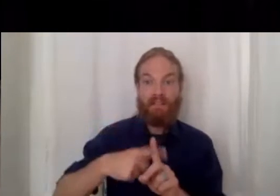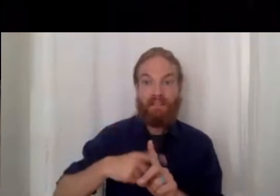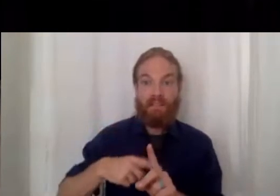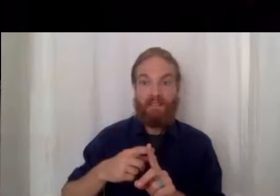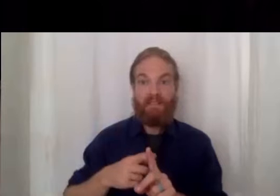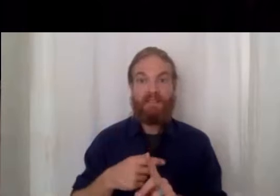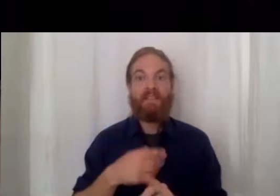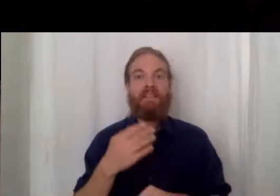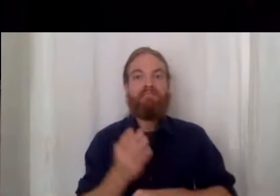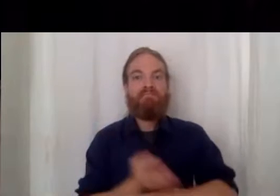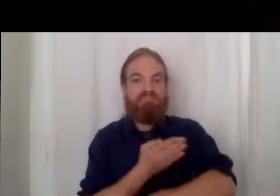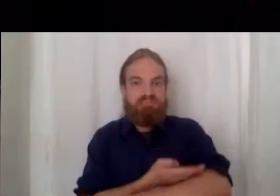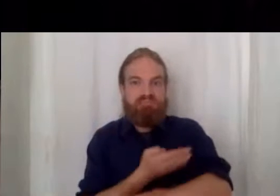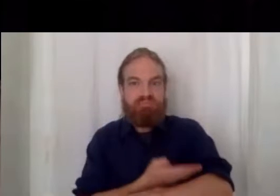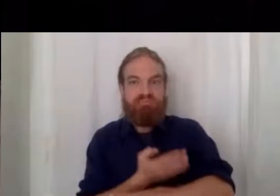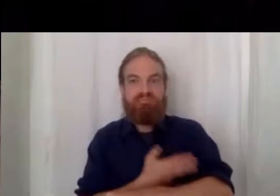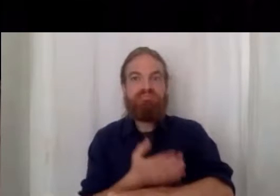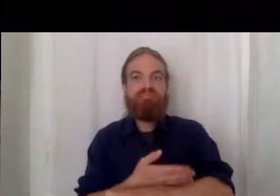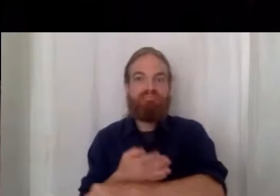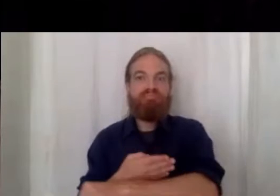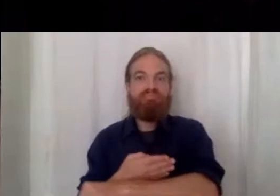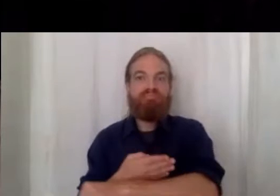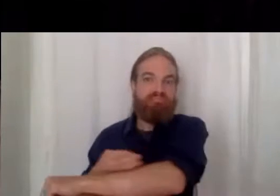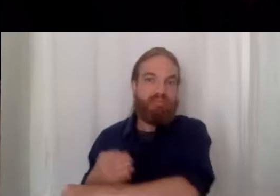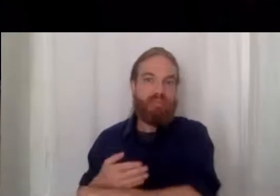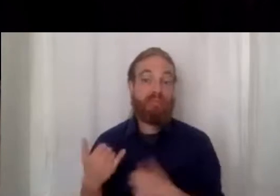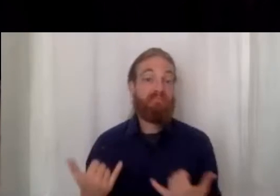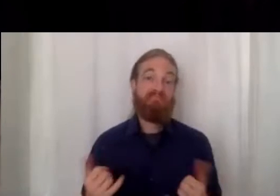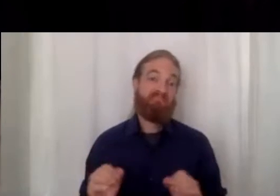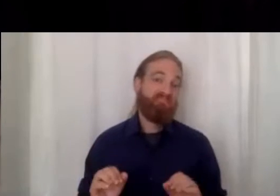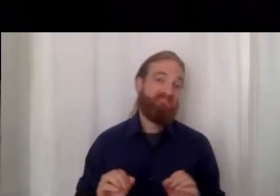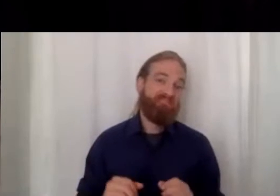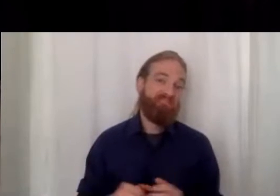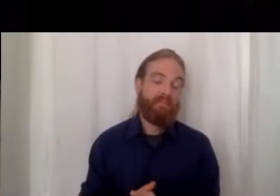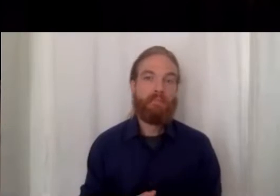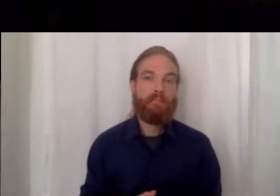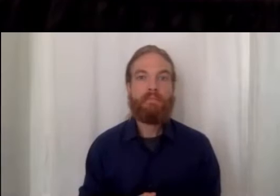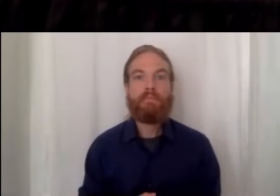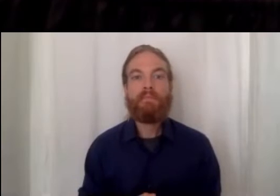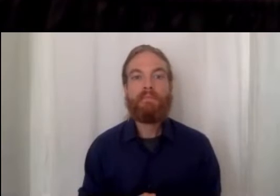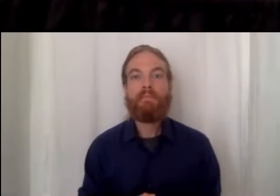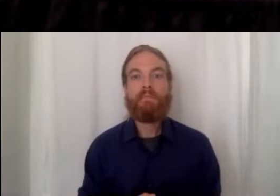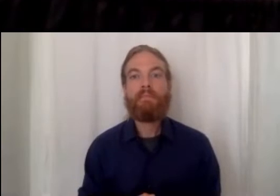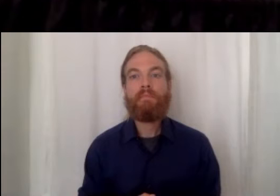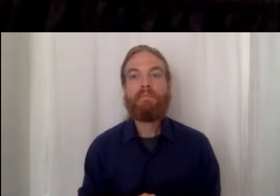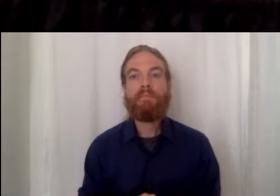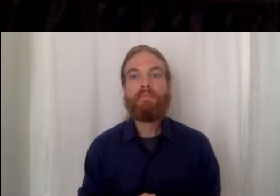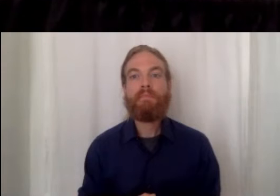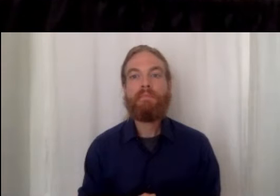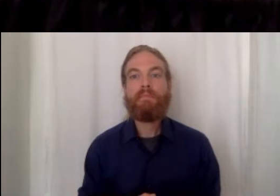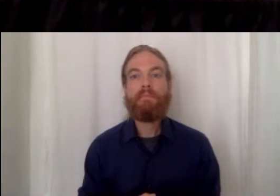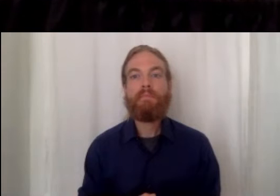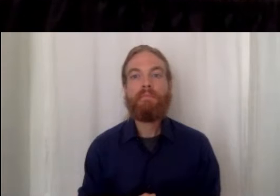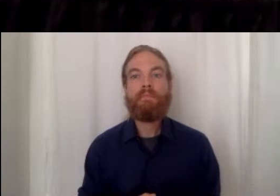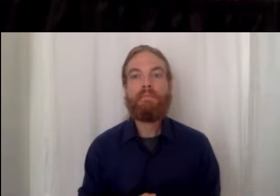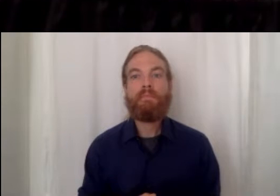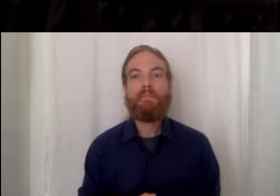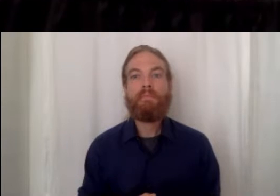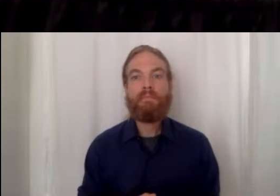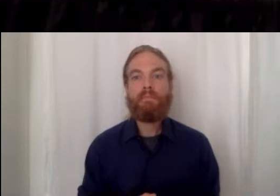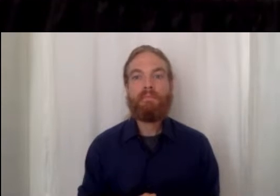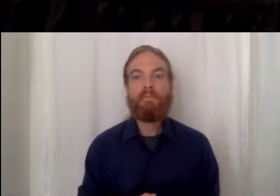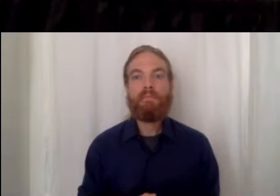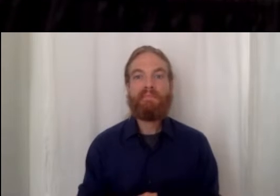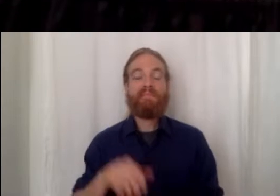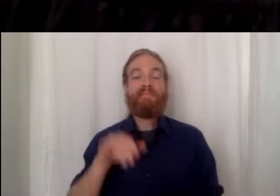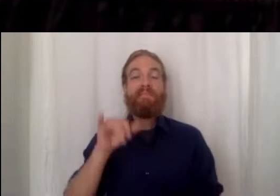monies for improving the space will likely come out of the public health budget. So, and that's something that will probably on an ongoing